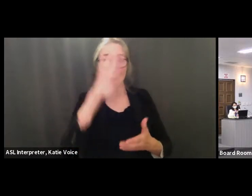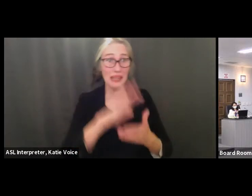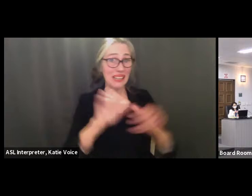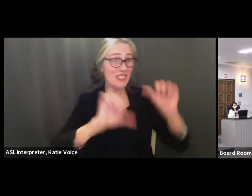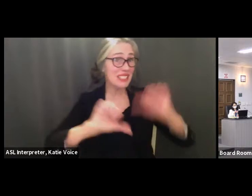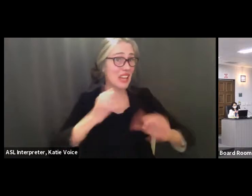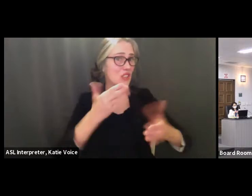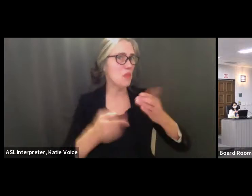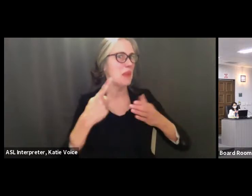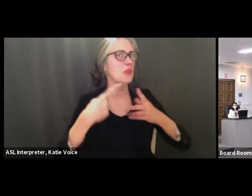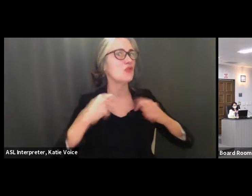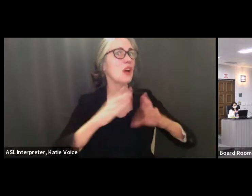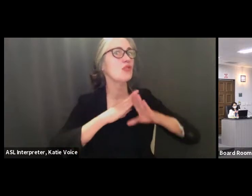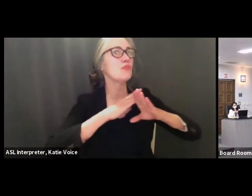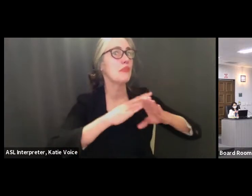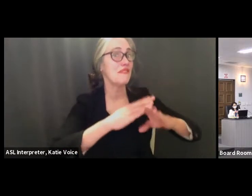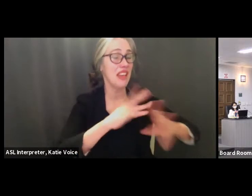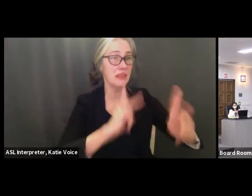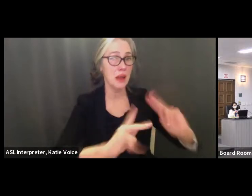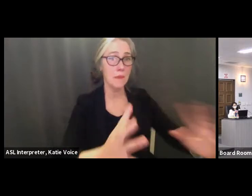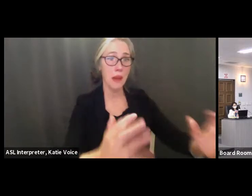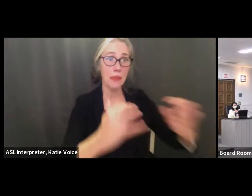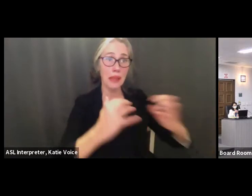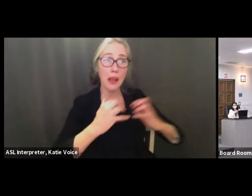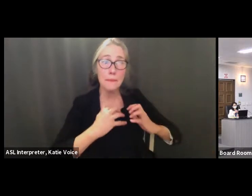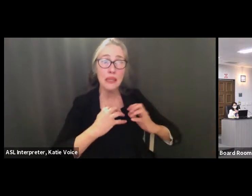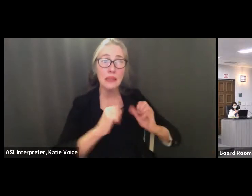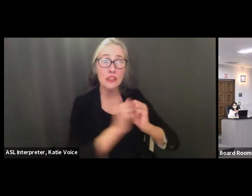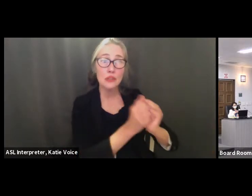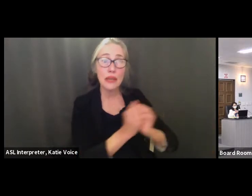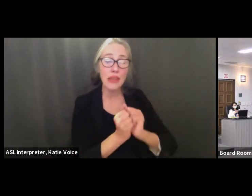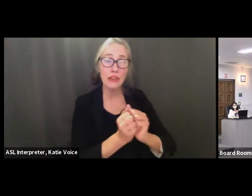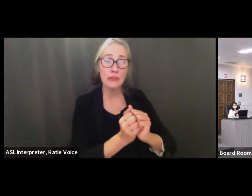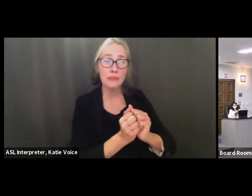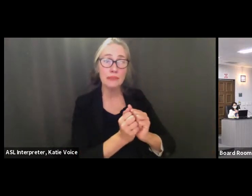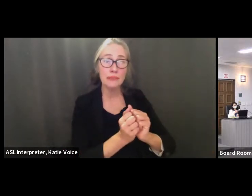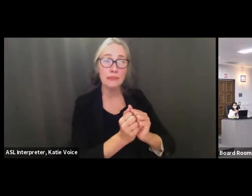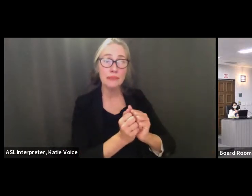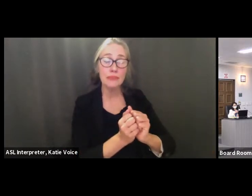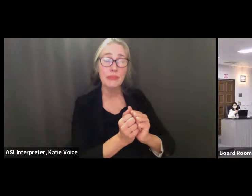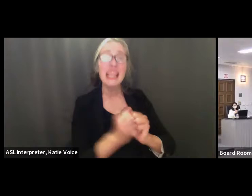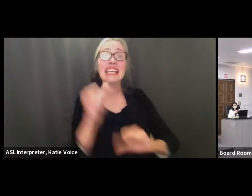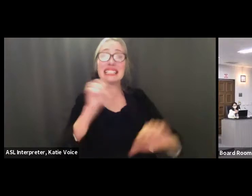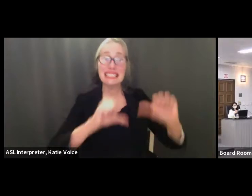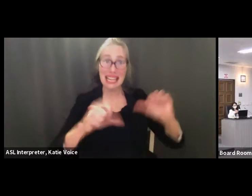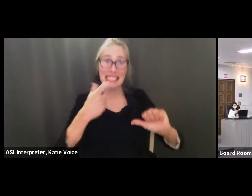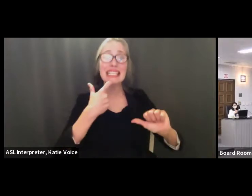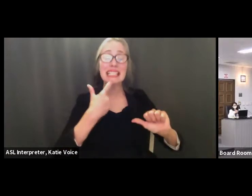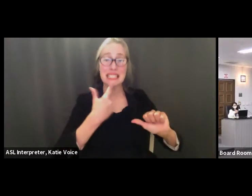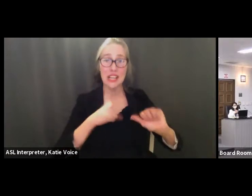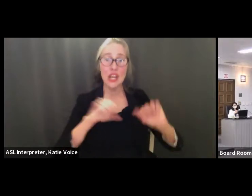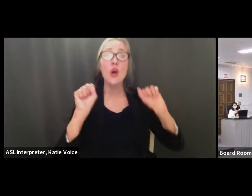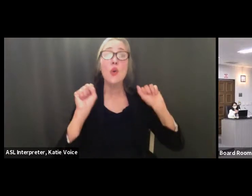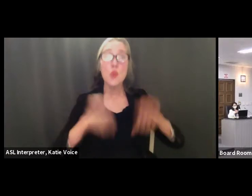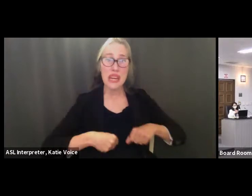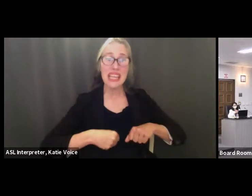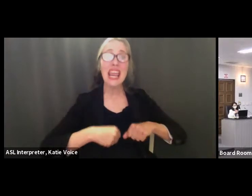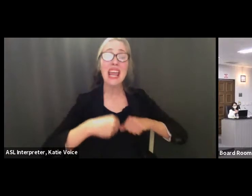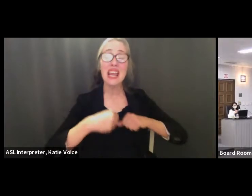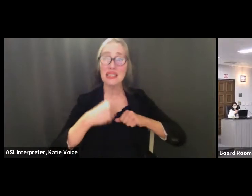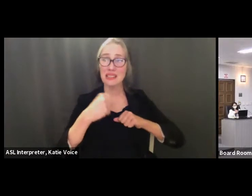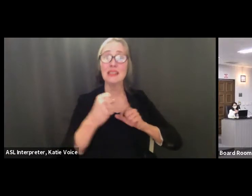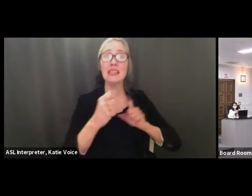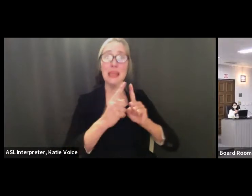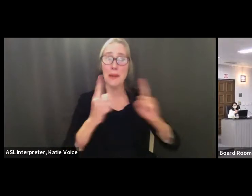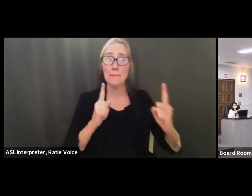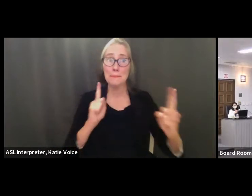science says we can gather together. Science says we can meet and distance and we